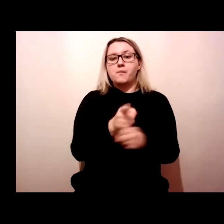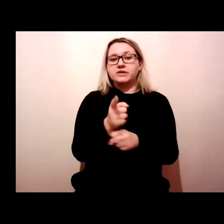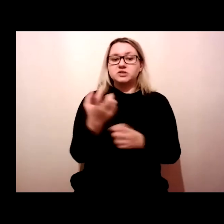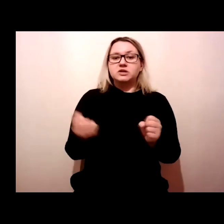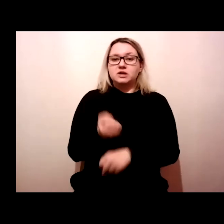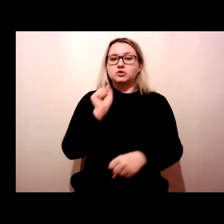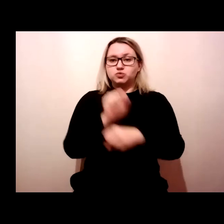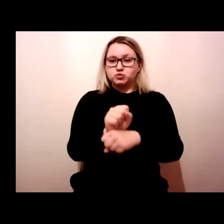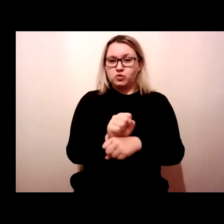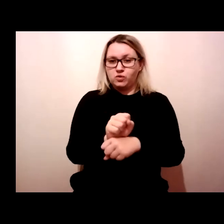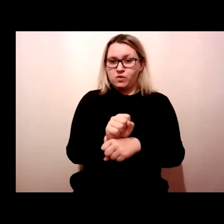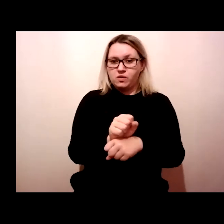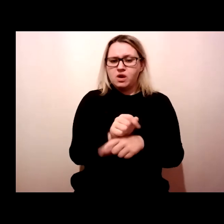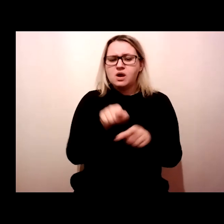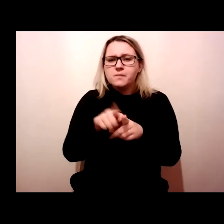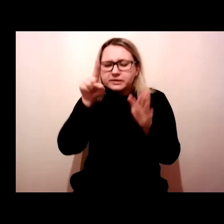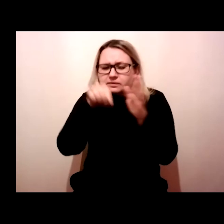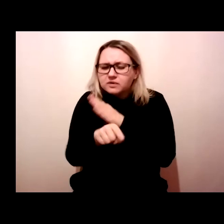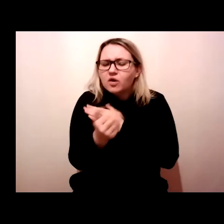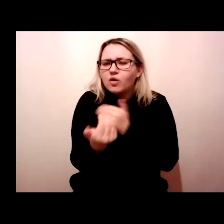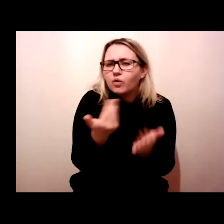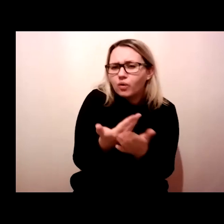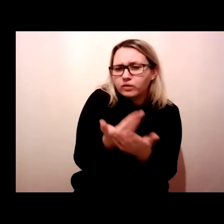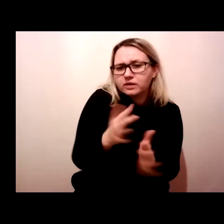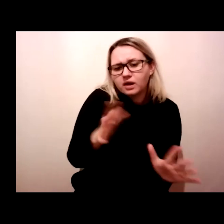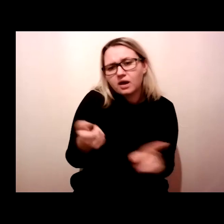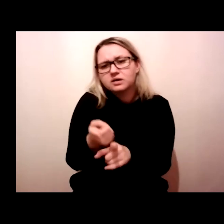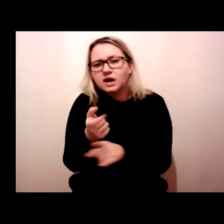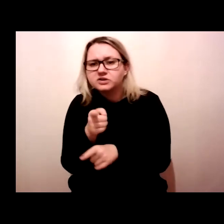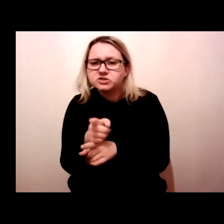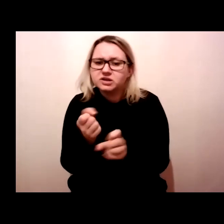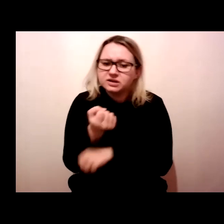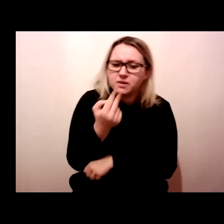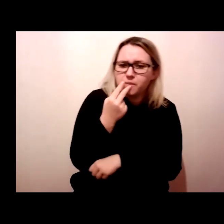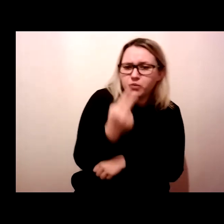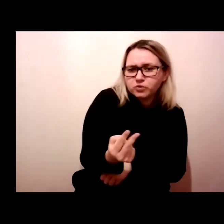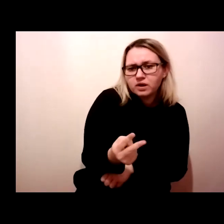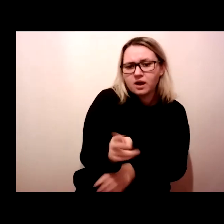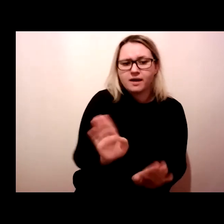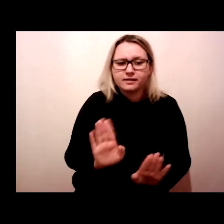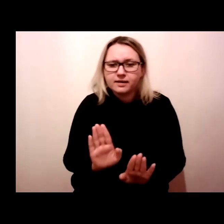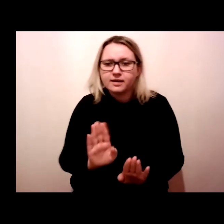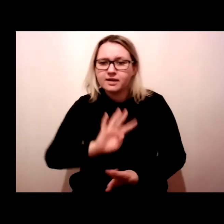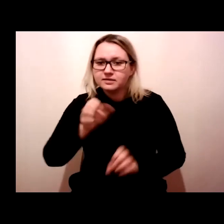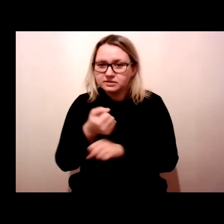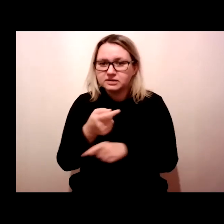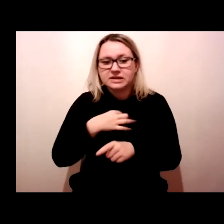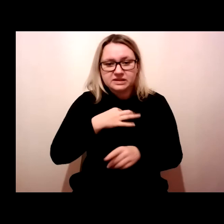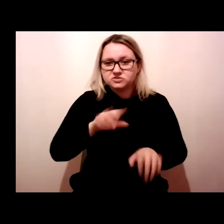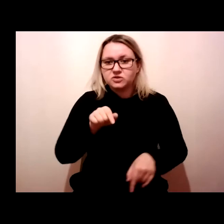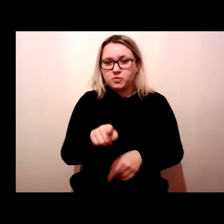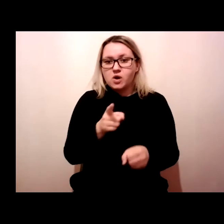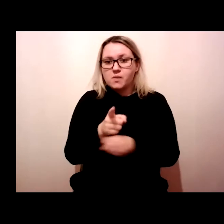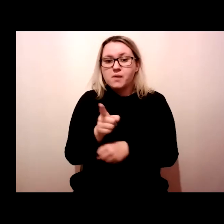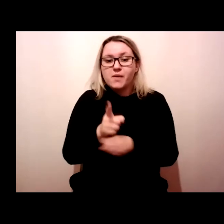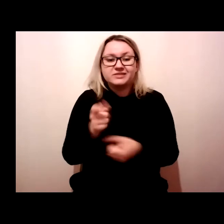Because if we see certain behavior as bullying and it has to be stopped, this is appropriate